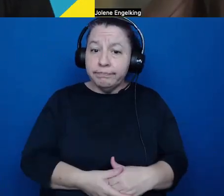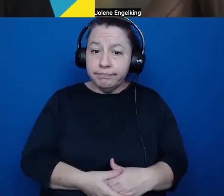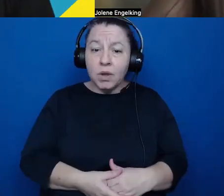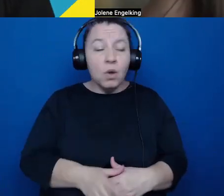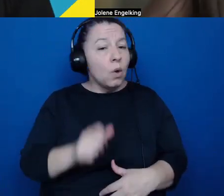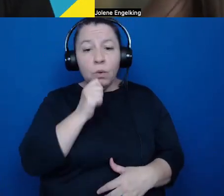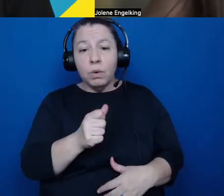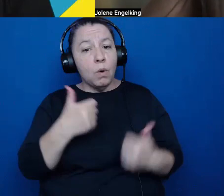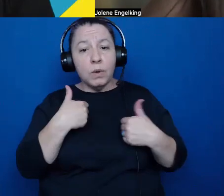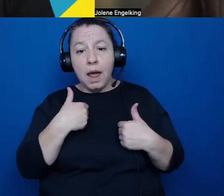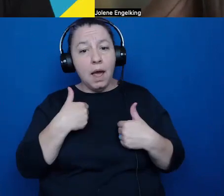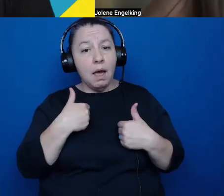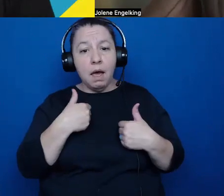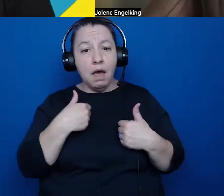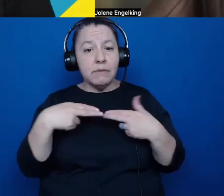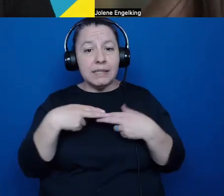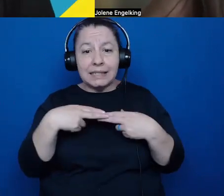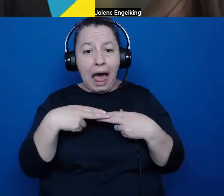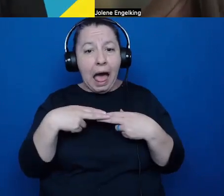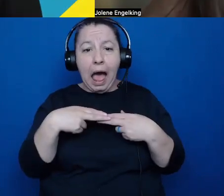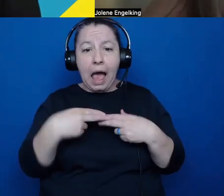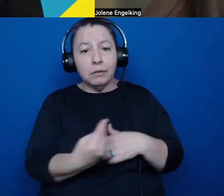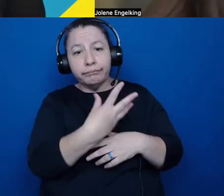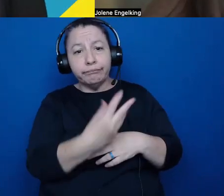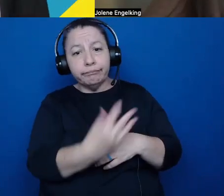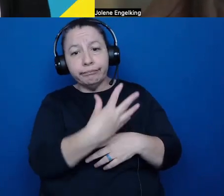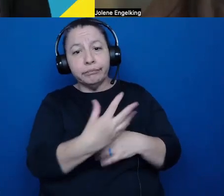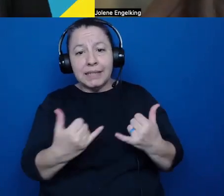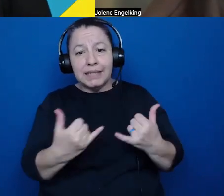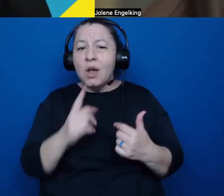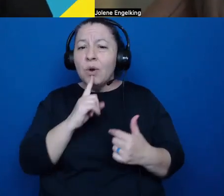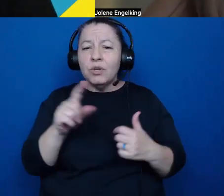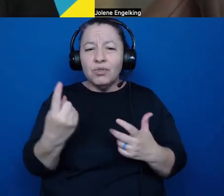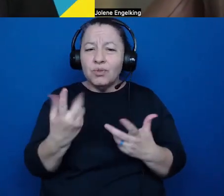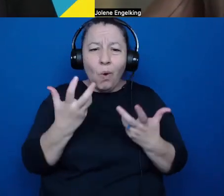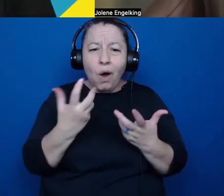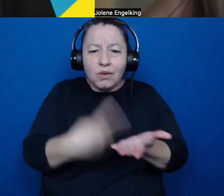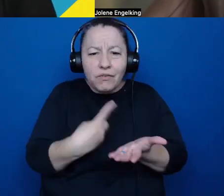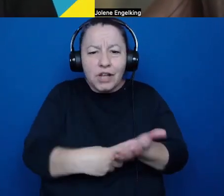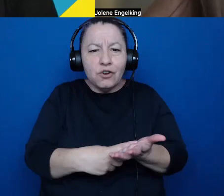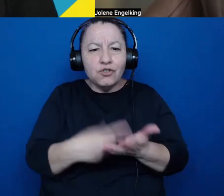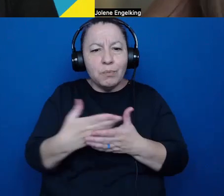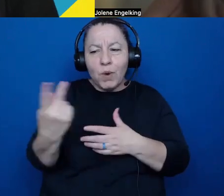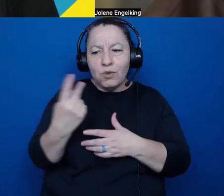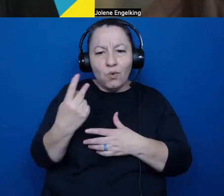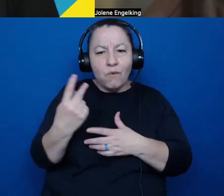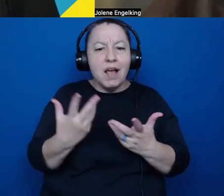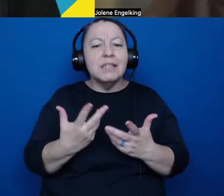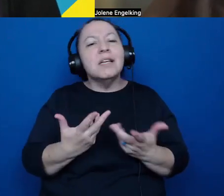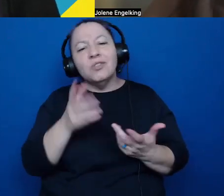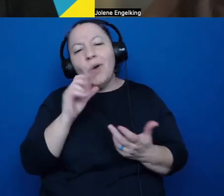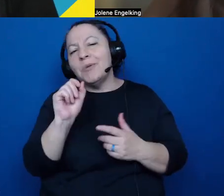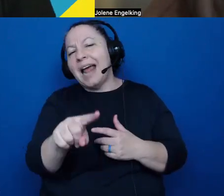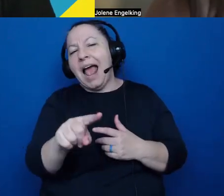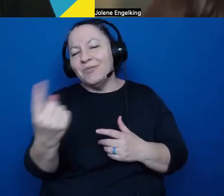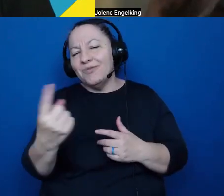have a PowerPoint today, and we really just wanted to have this be a good conversation between Shayla and I. And so I'm going to just kind of lob a question at you,